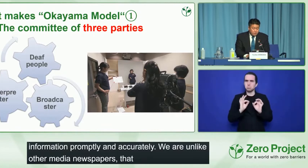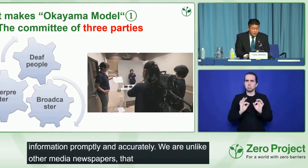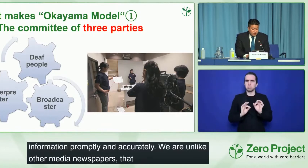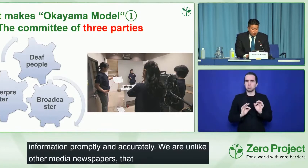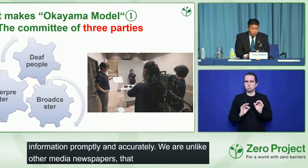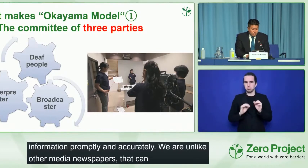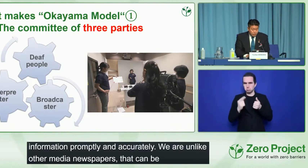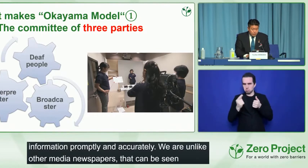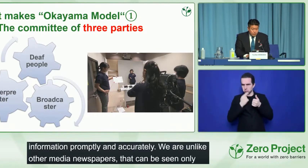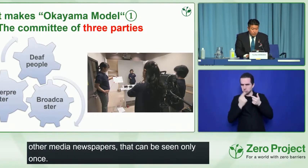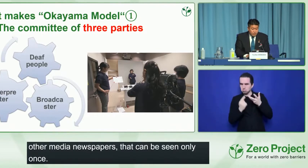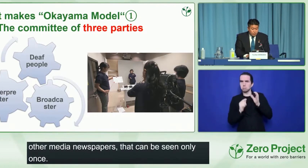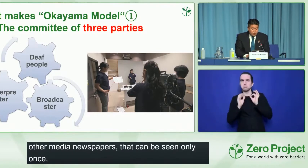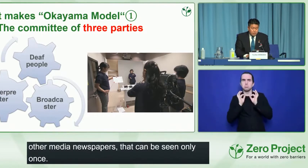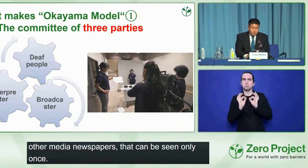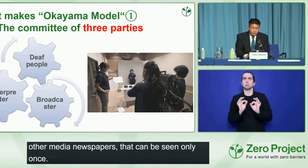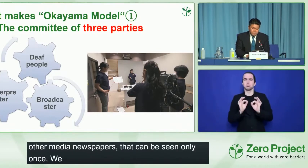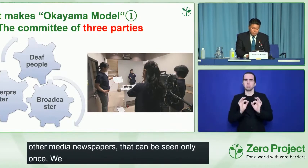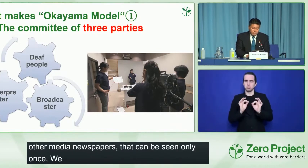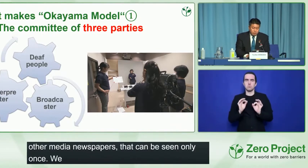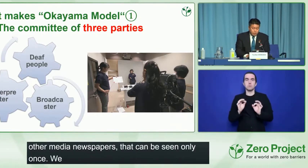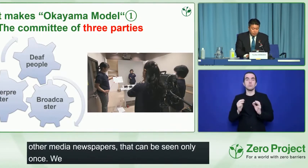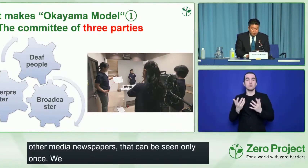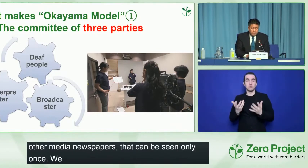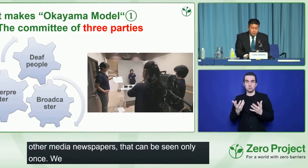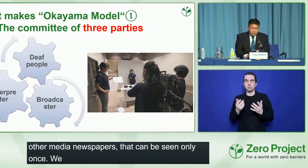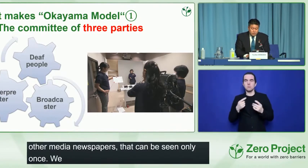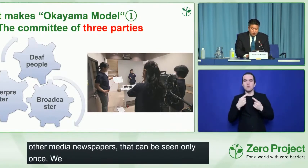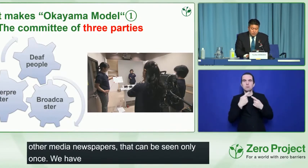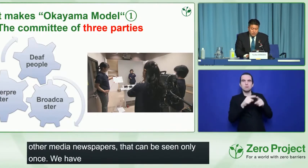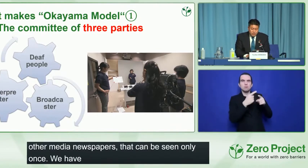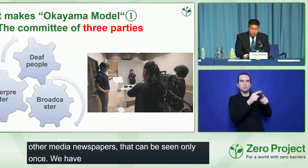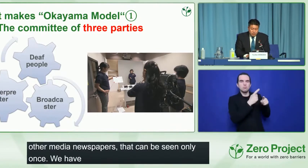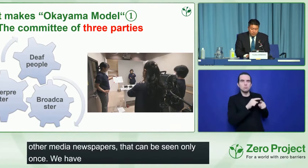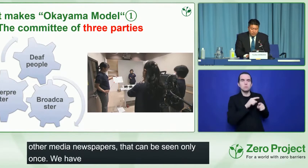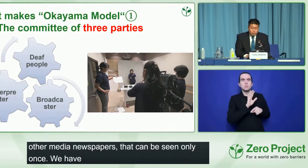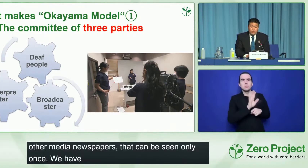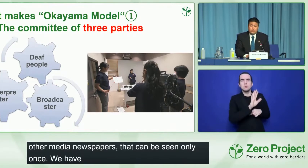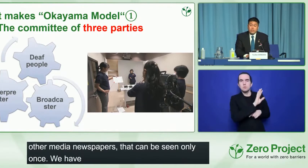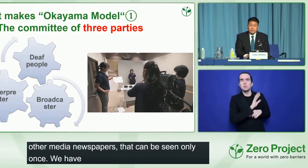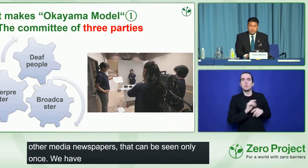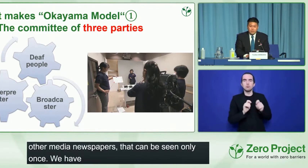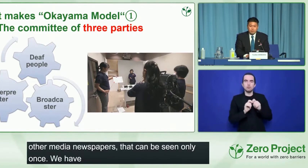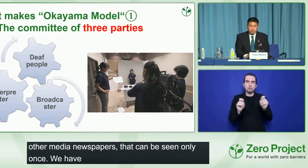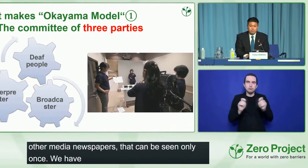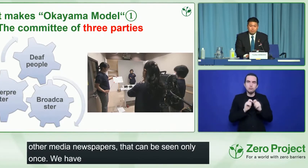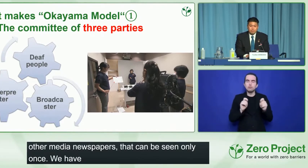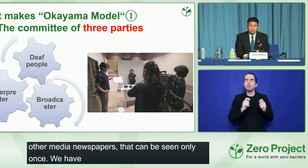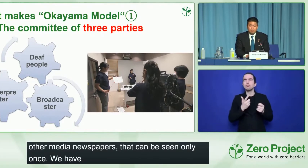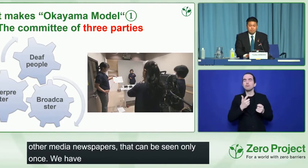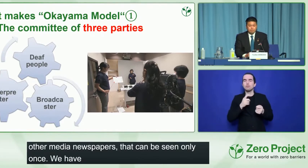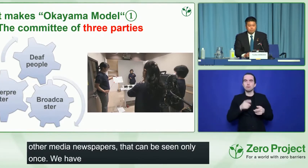These kinds of committees can help TV stations improve their sign language broadcasting.